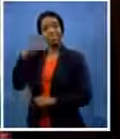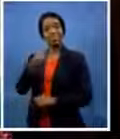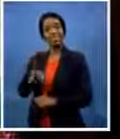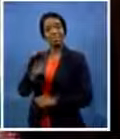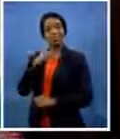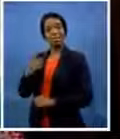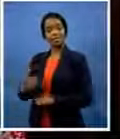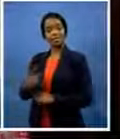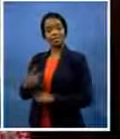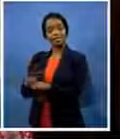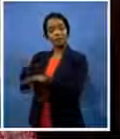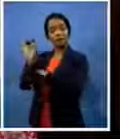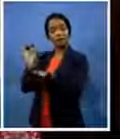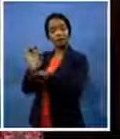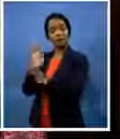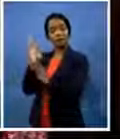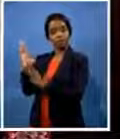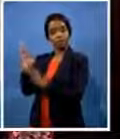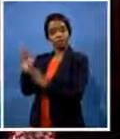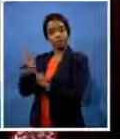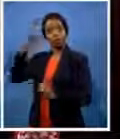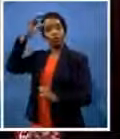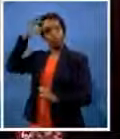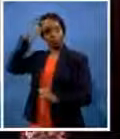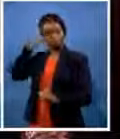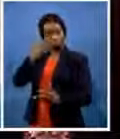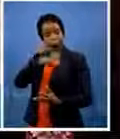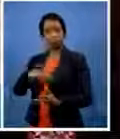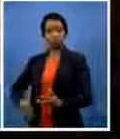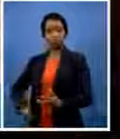this funding, what would you say?